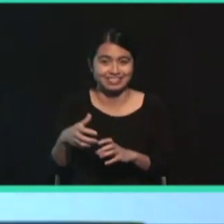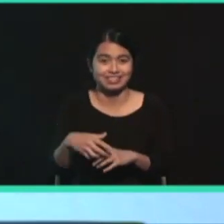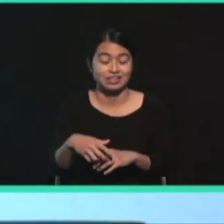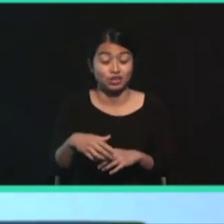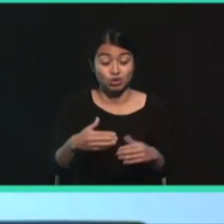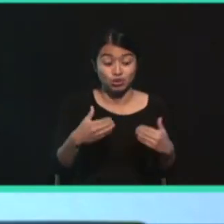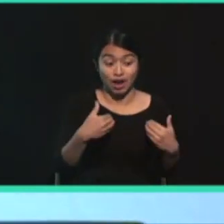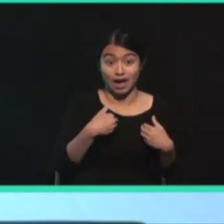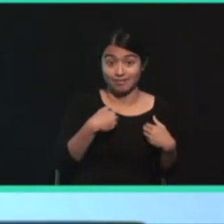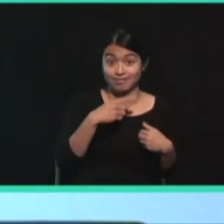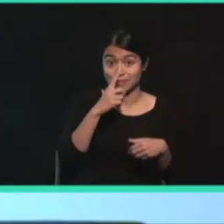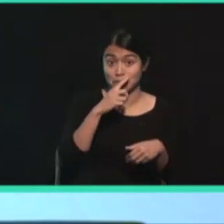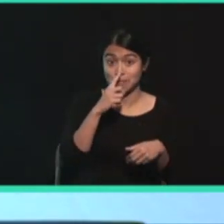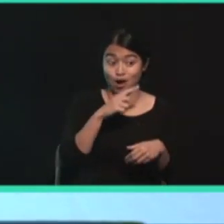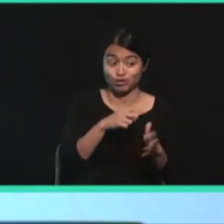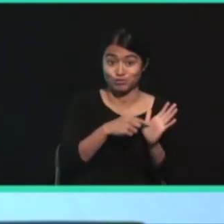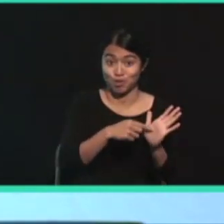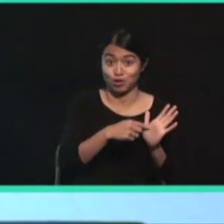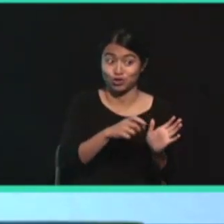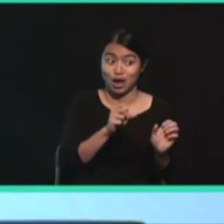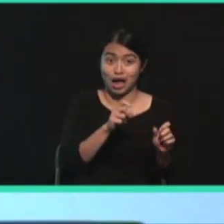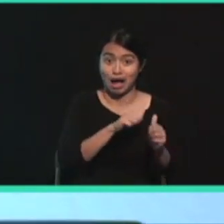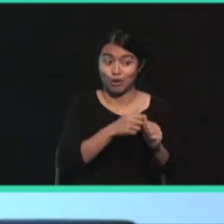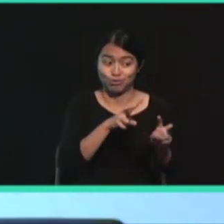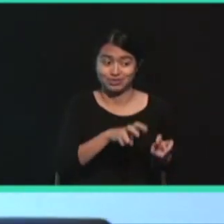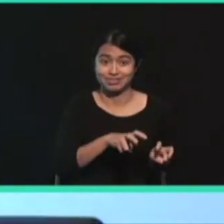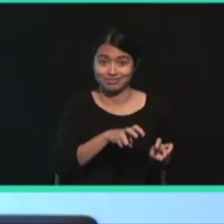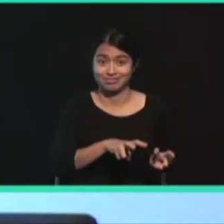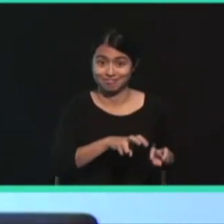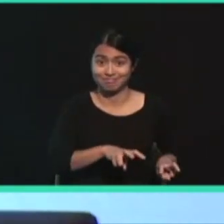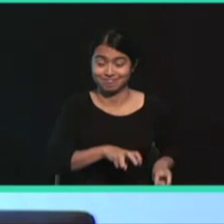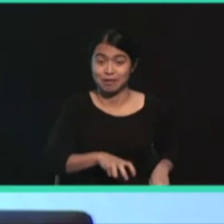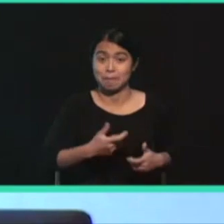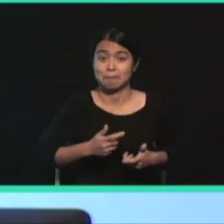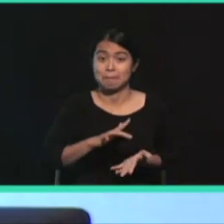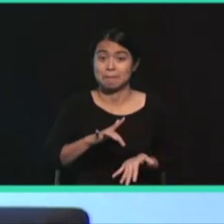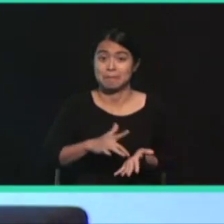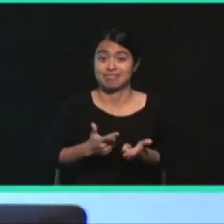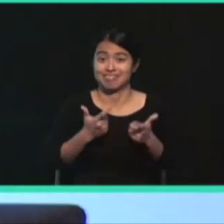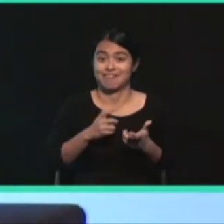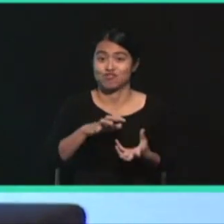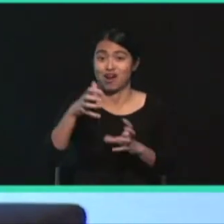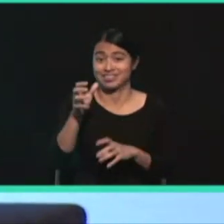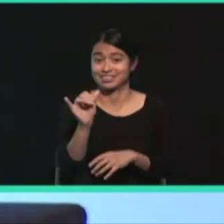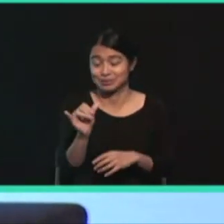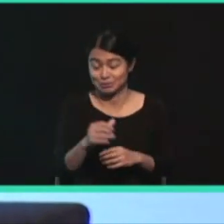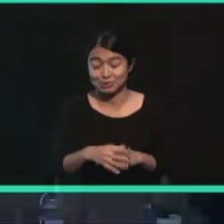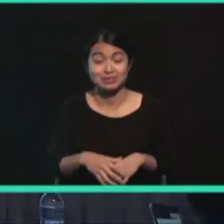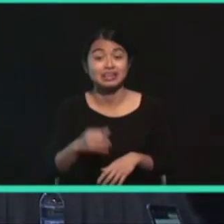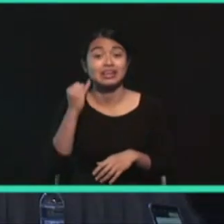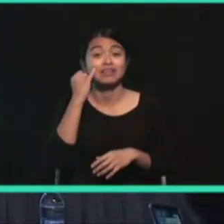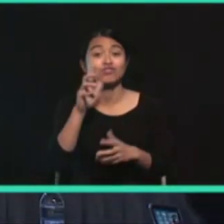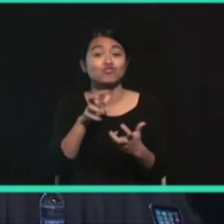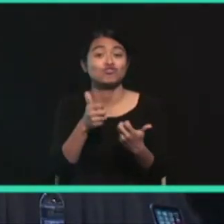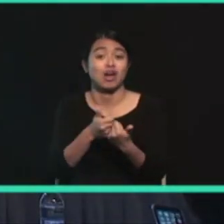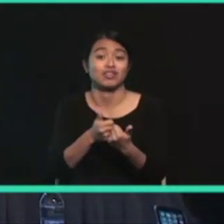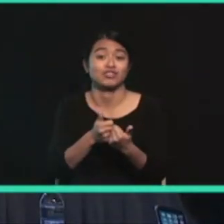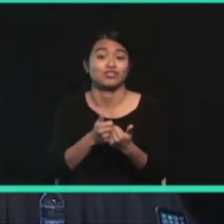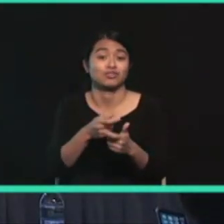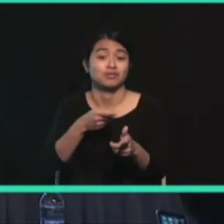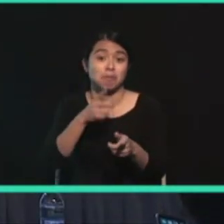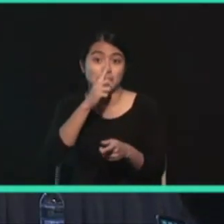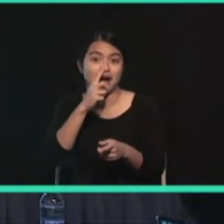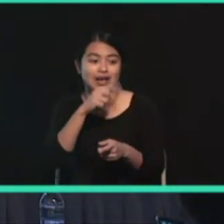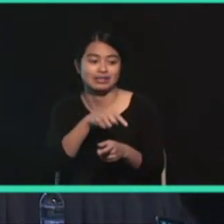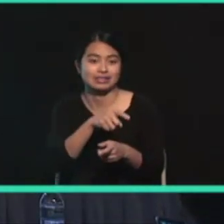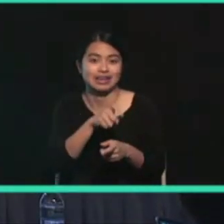looking how you can study midlife crisis. And what was found in this study over here, if you challenge mice and they have to